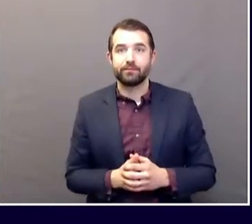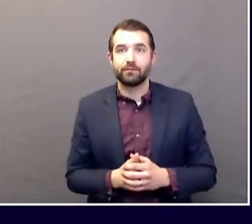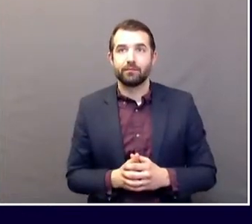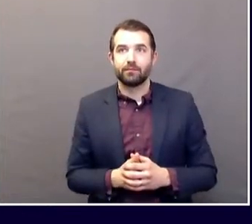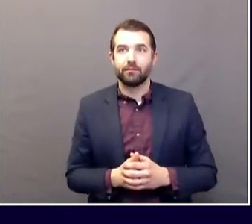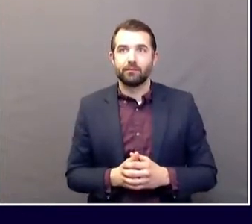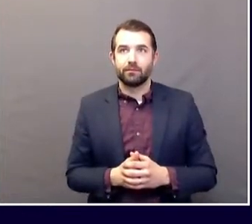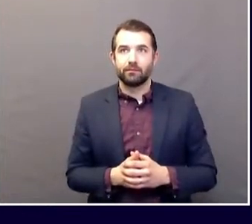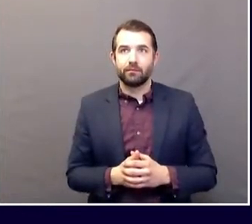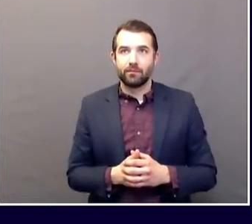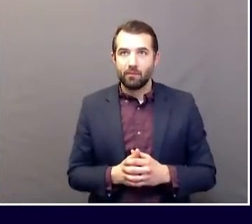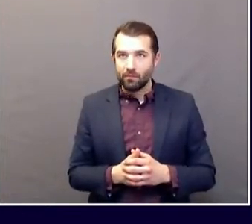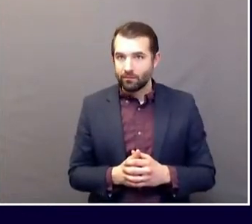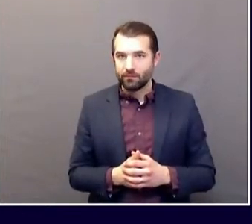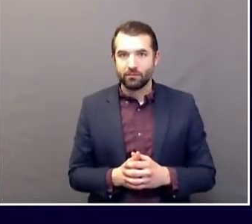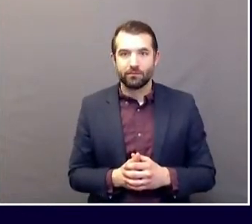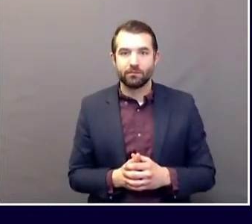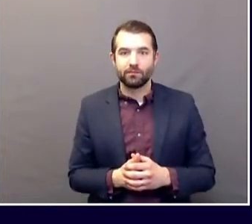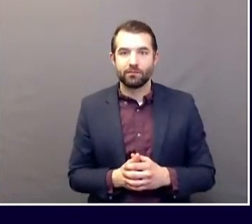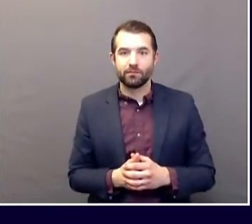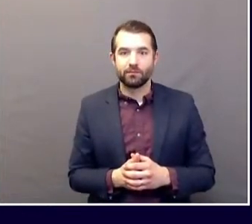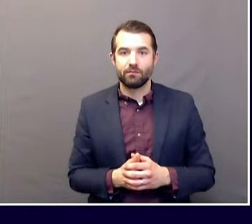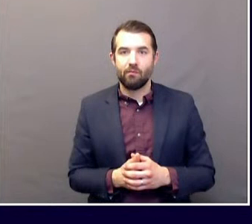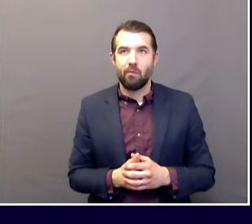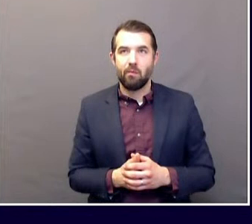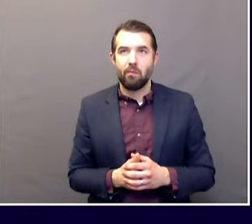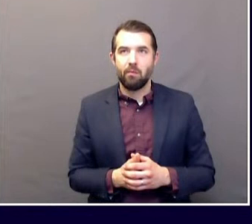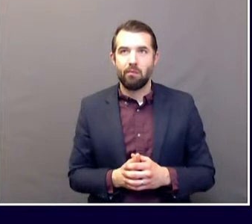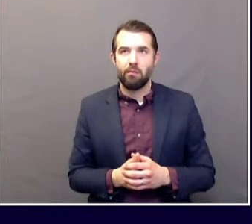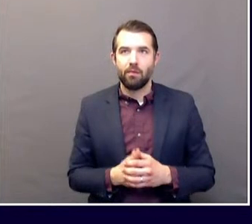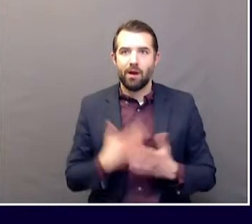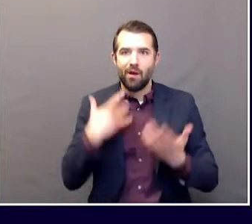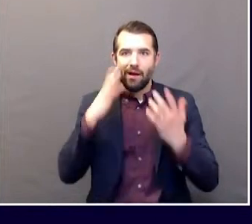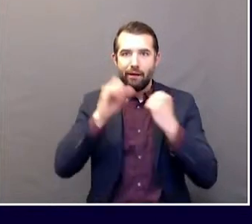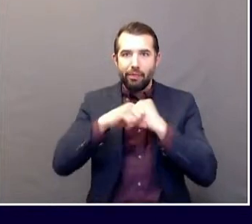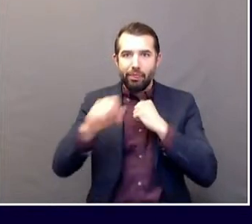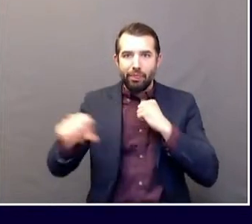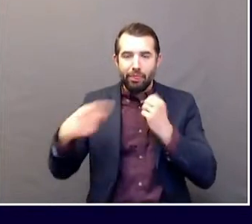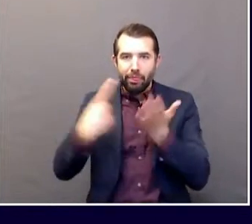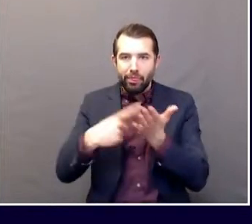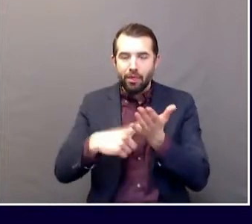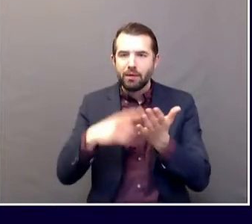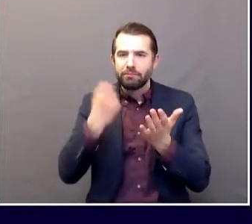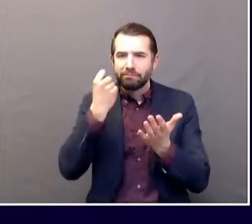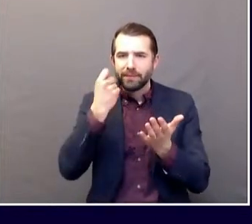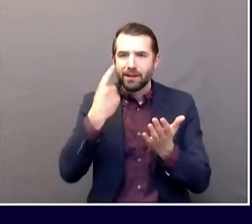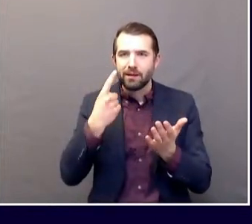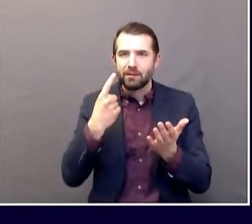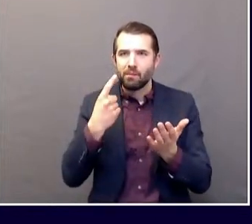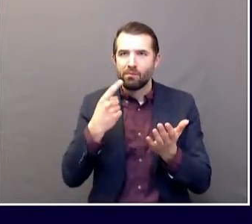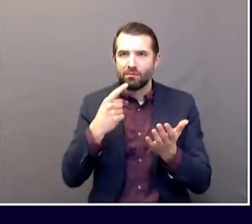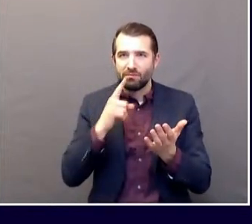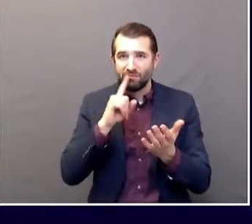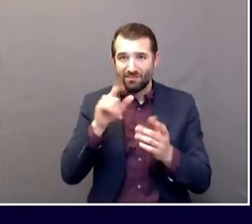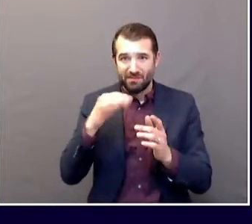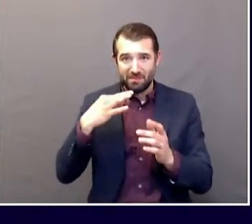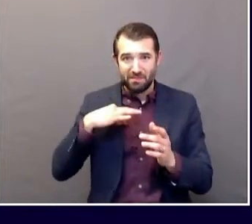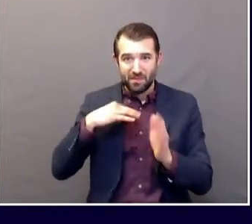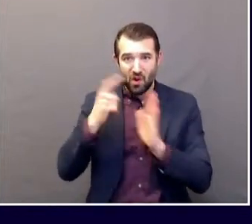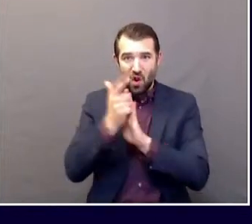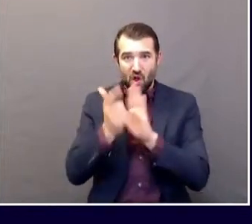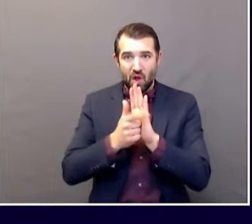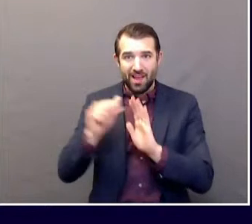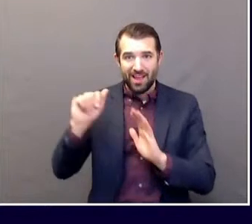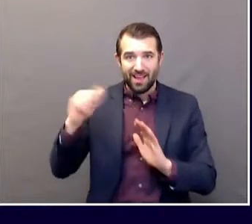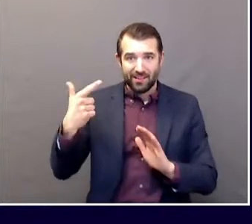an extended conversation about this issue. So is the AG's office working on a lawsuit or joining a larger lawsuit with